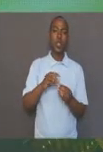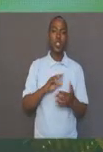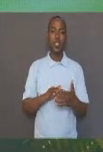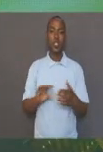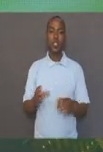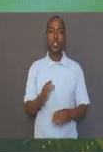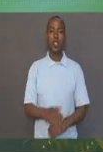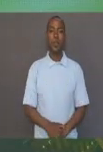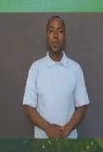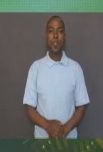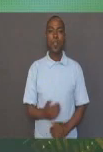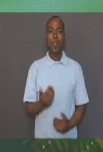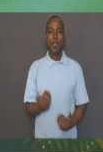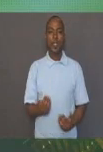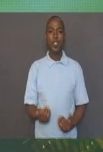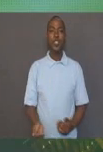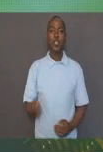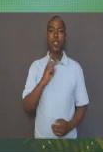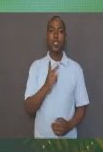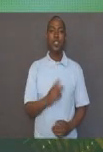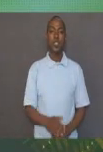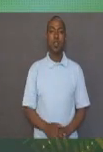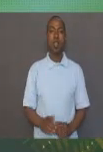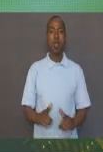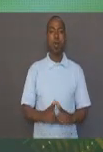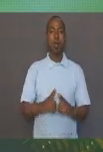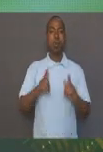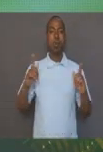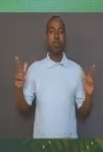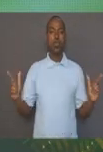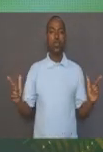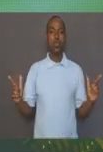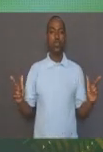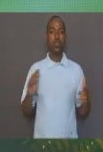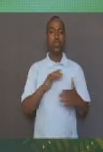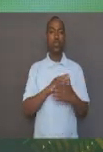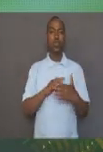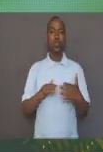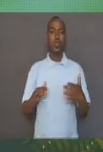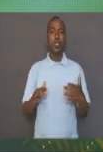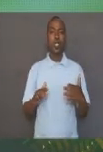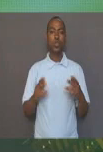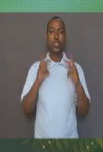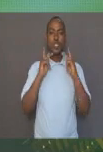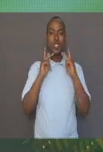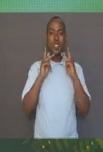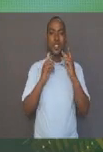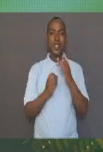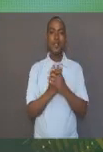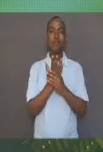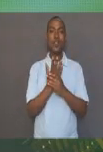As we can see, students, there is a lot happening in the study and development